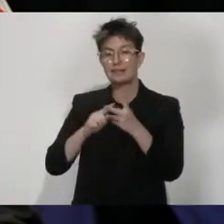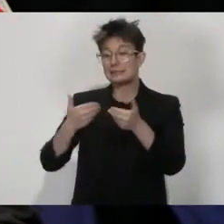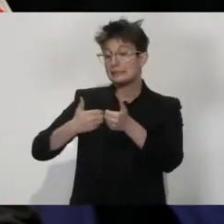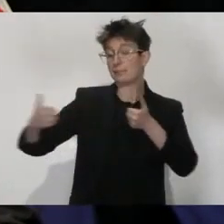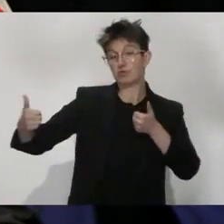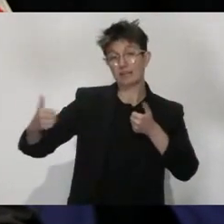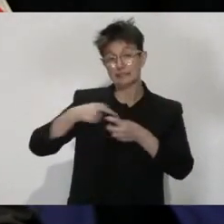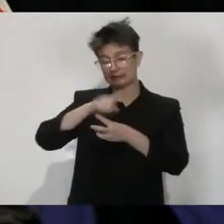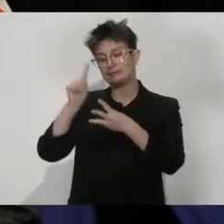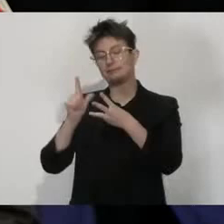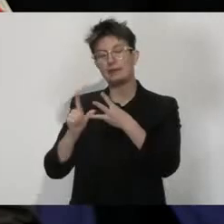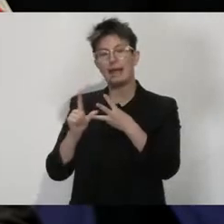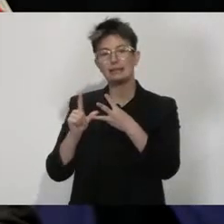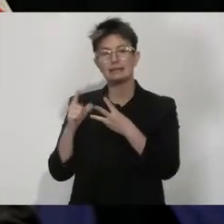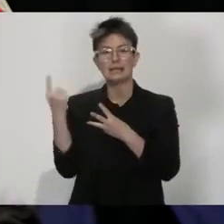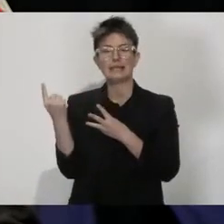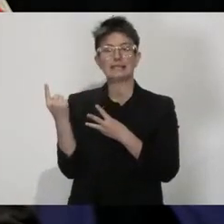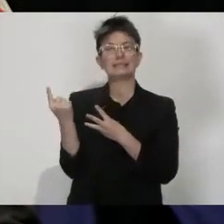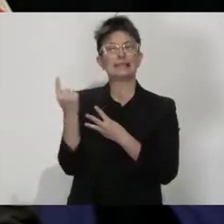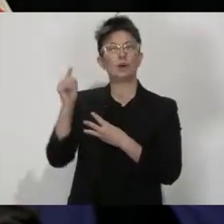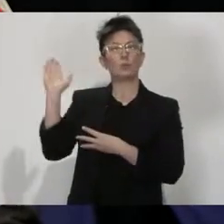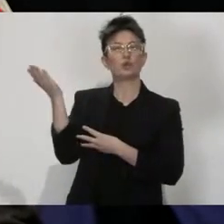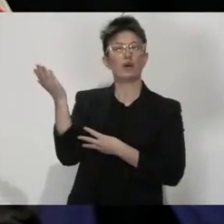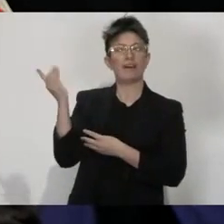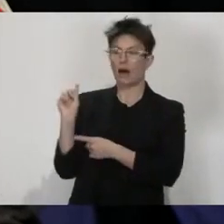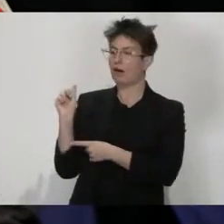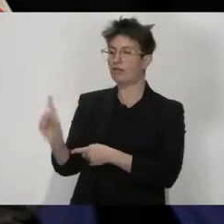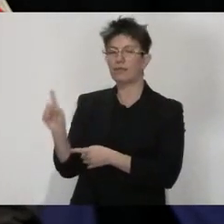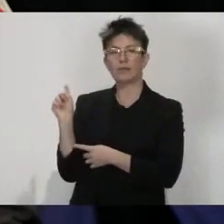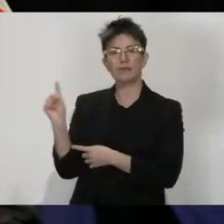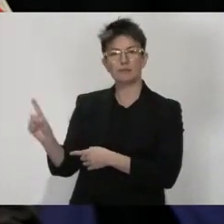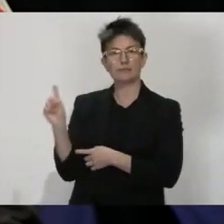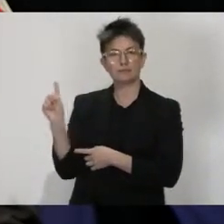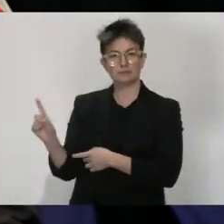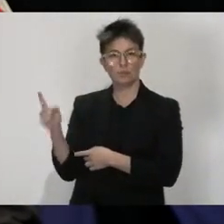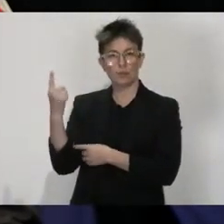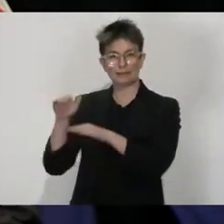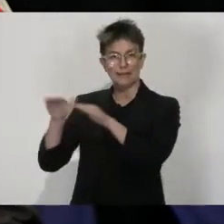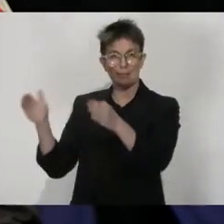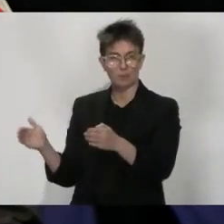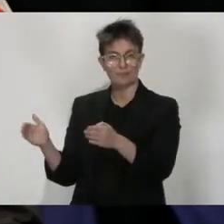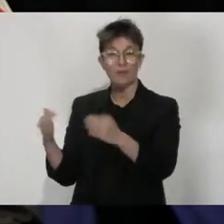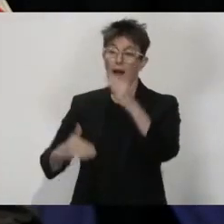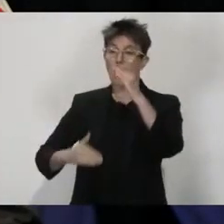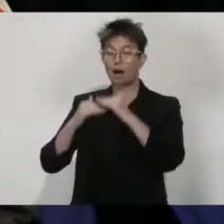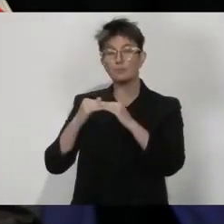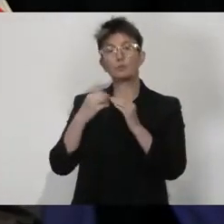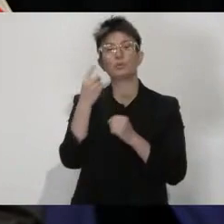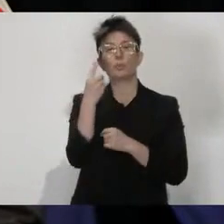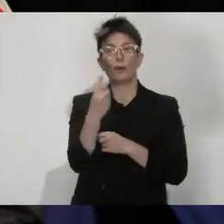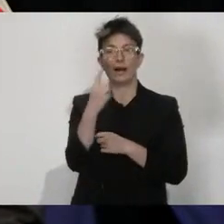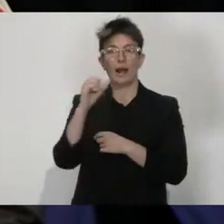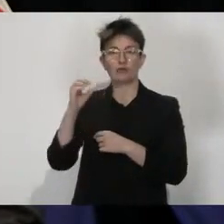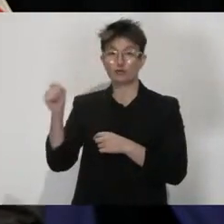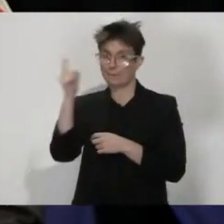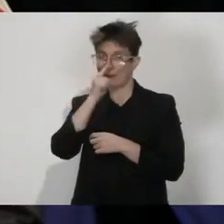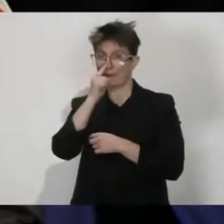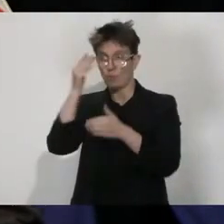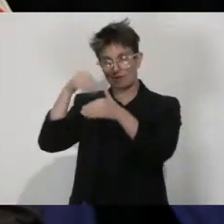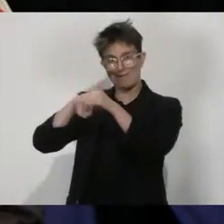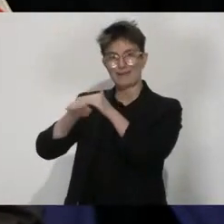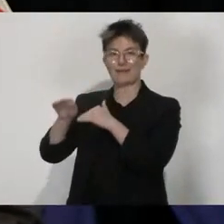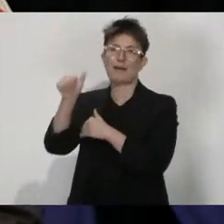10 per group booking. Let me repeat that. There can be up to 100 people per venue. I've seen reports that there can only be 10 in a